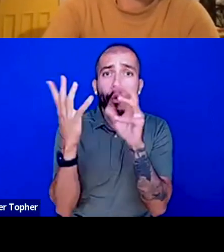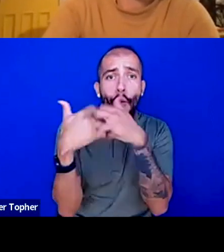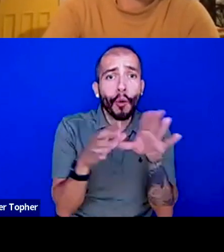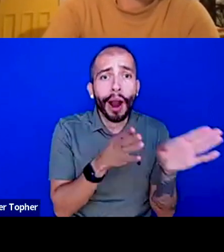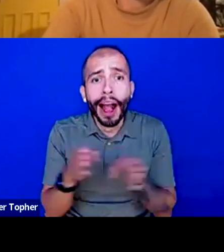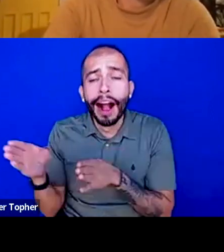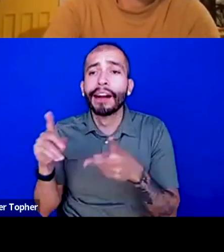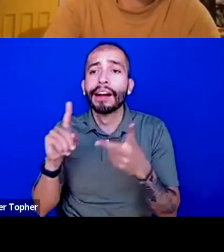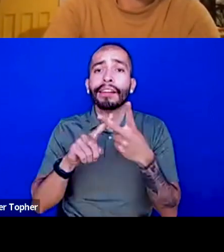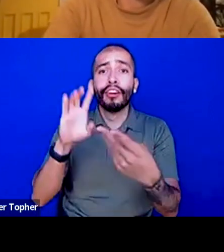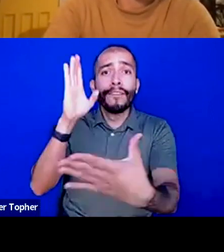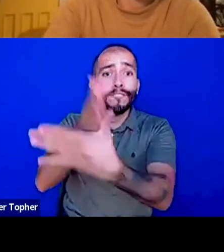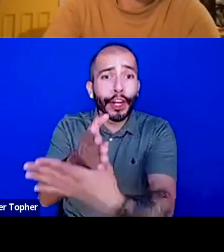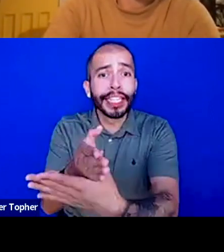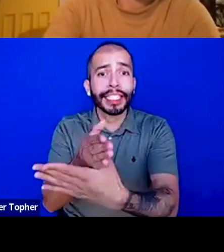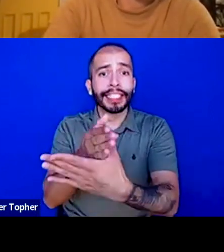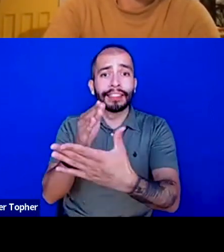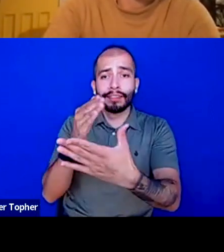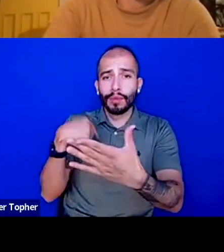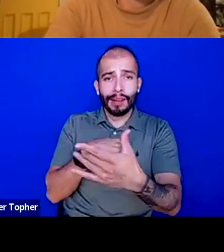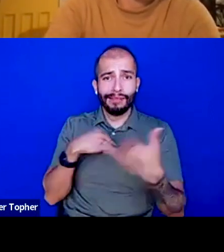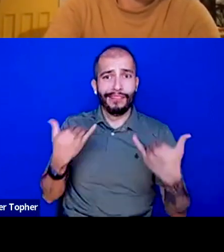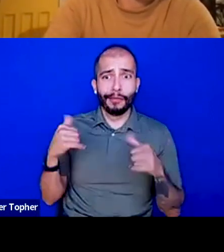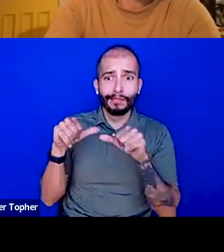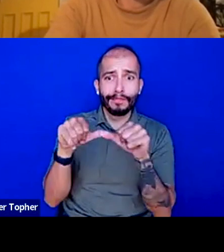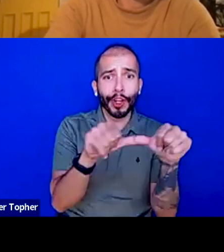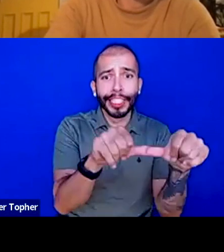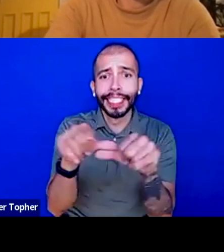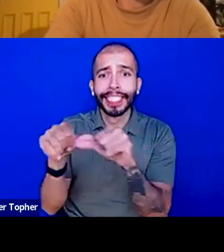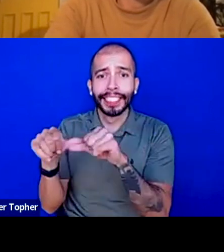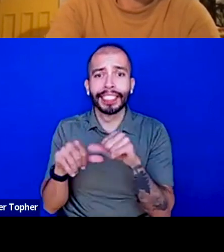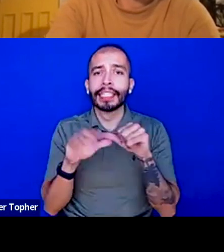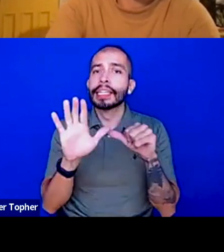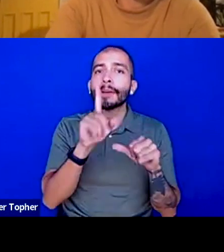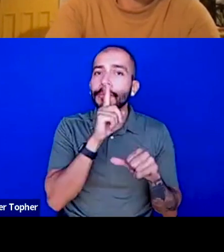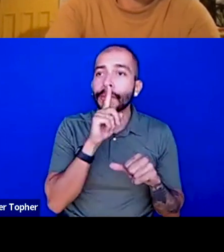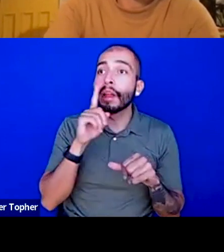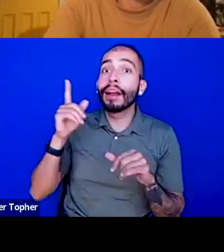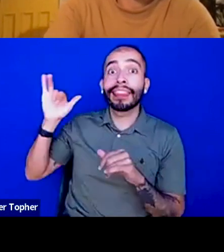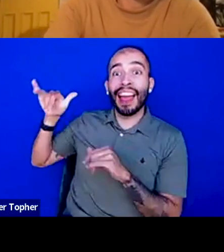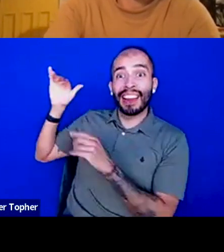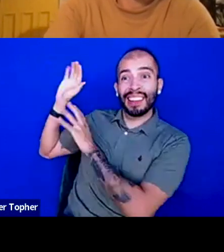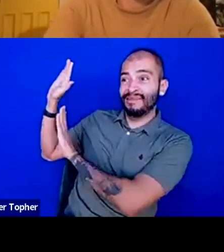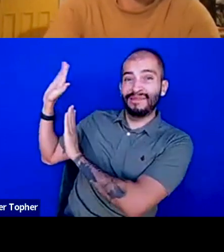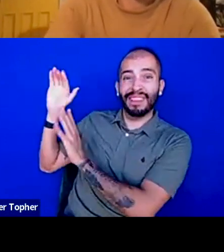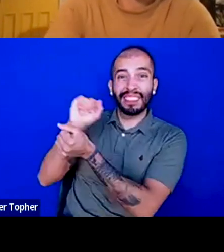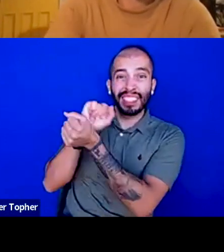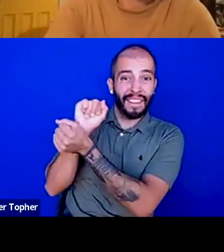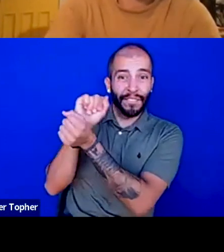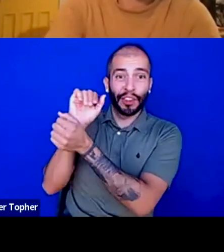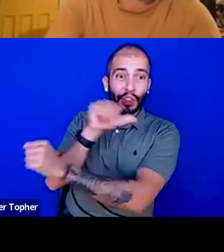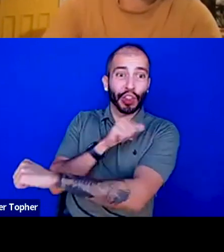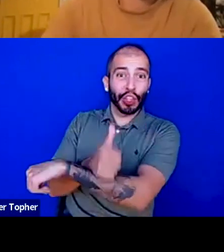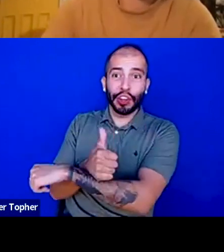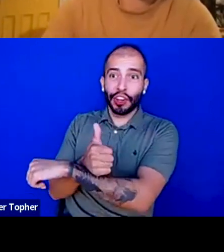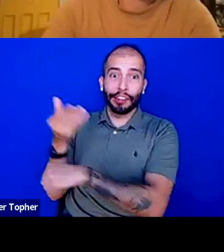another, but instead totally transform our conditions, build power in our